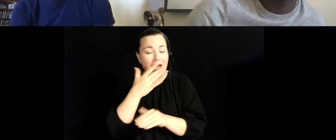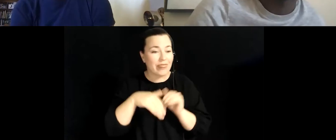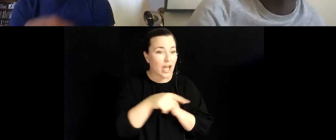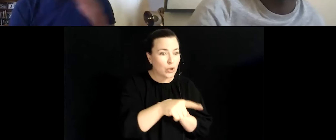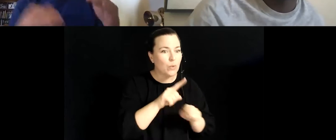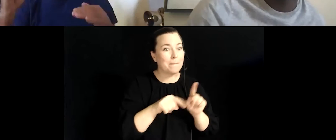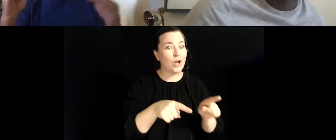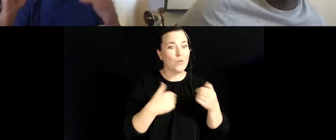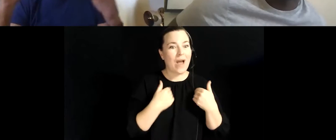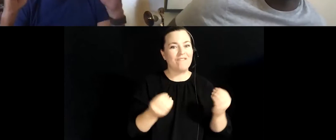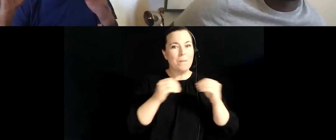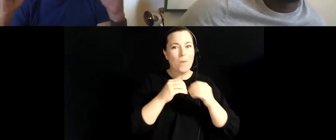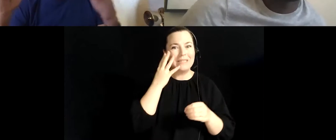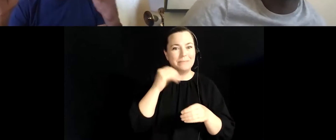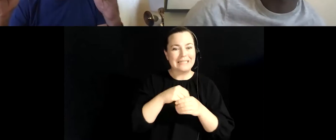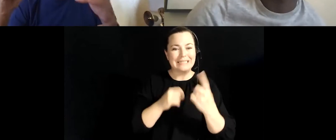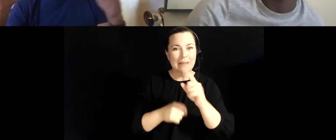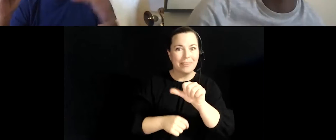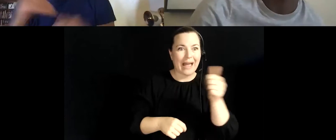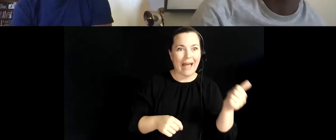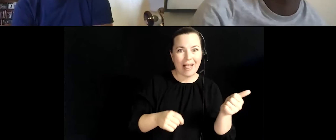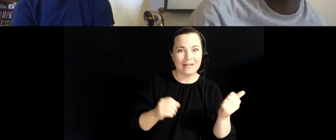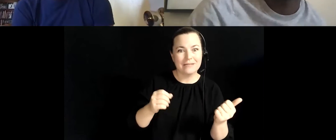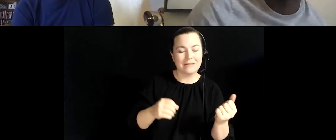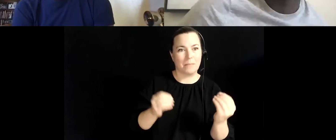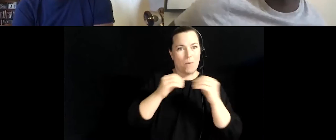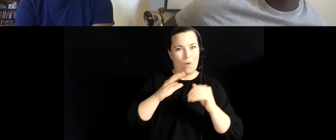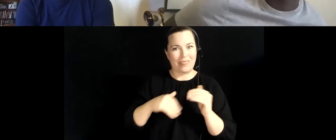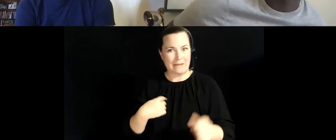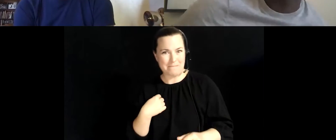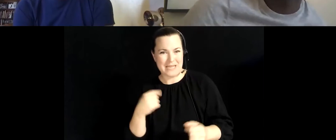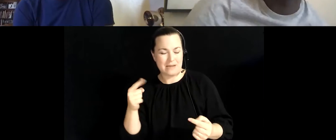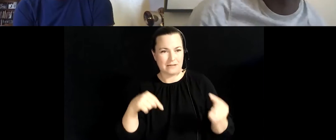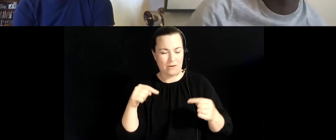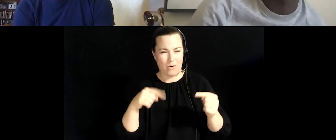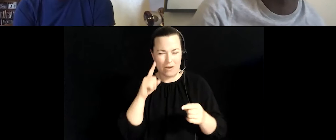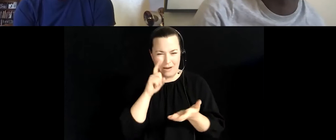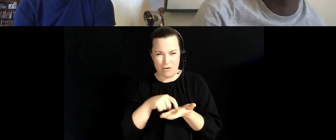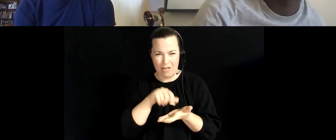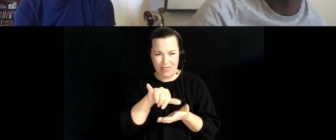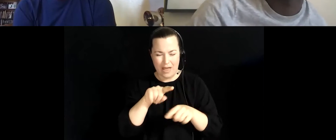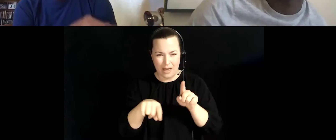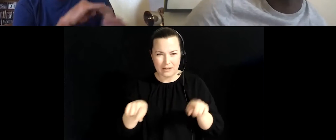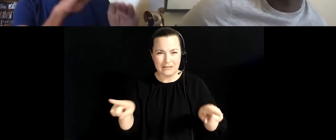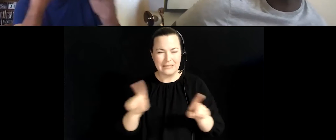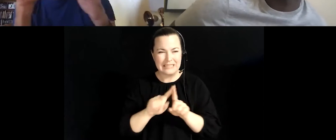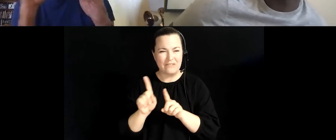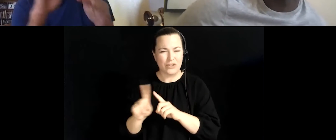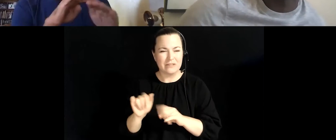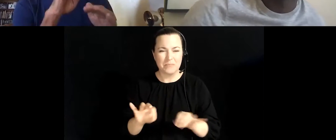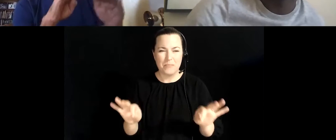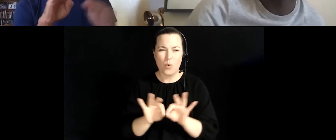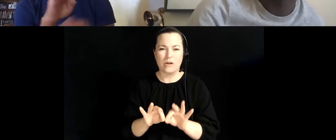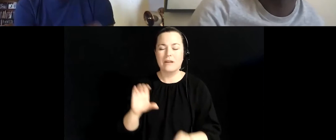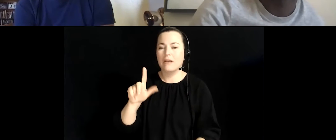else. And acknowledging that difference is also, I think, an important thing. And with Claire and I mean, the sort of history of our